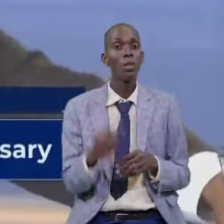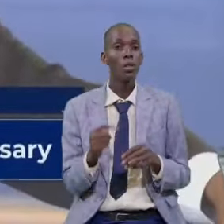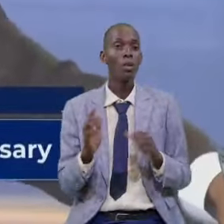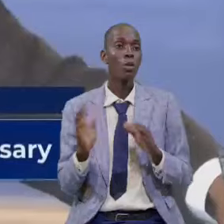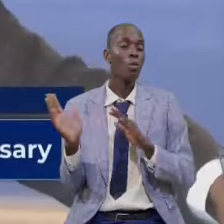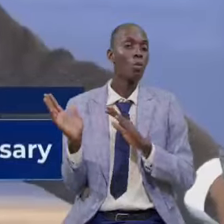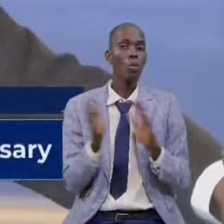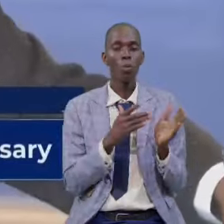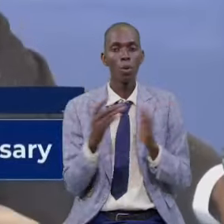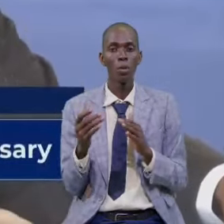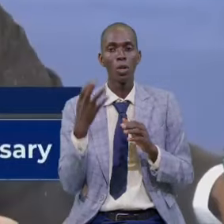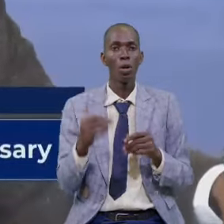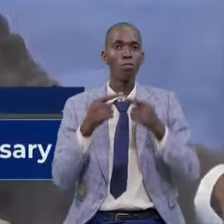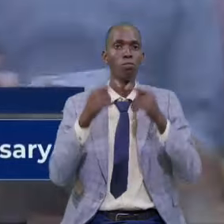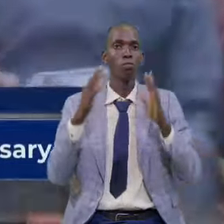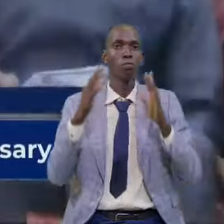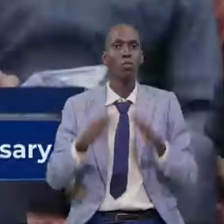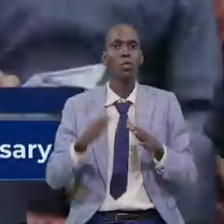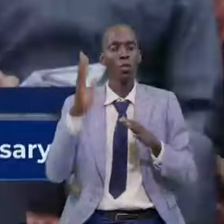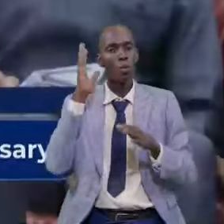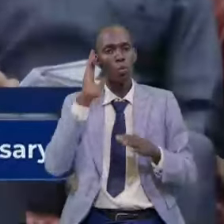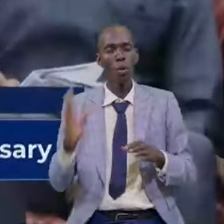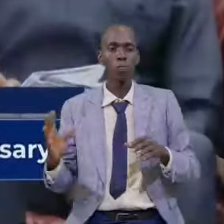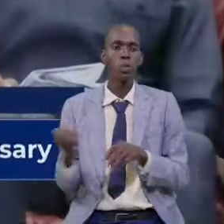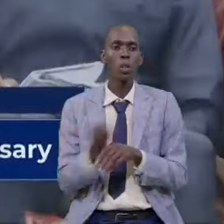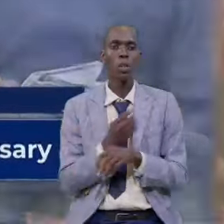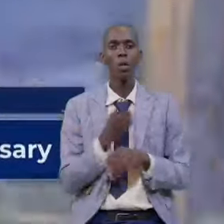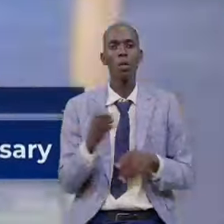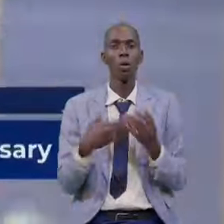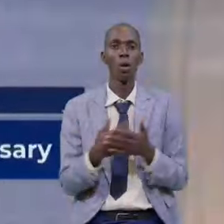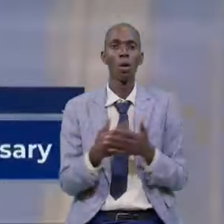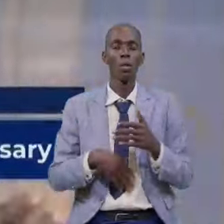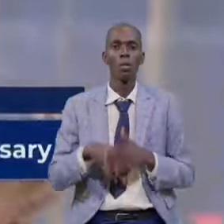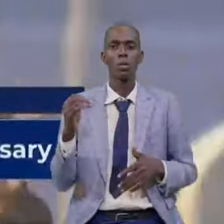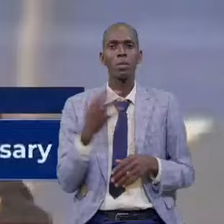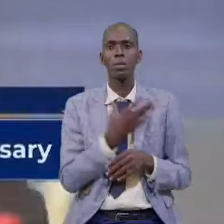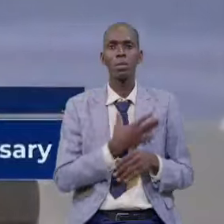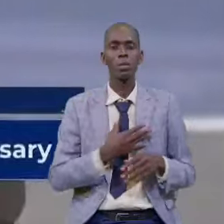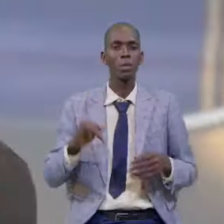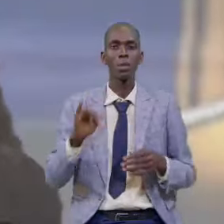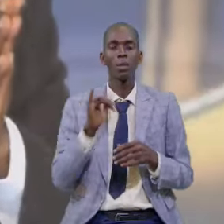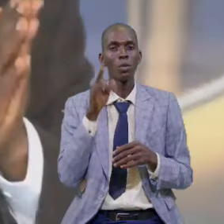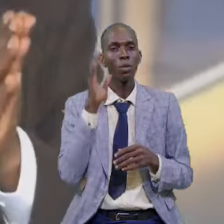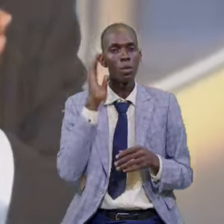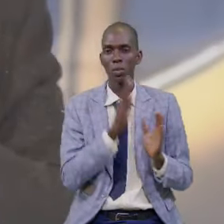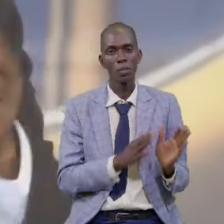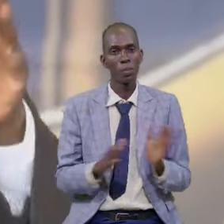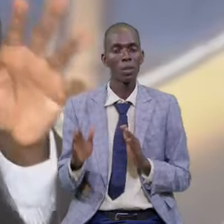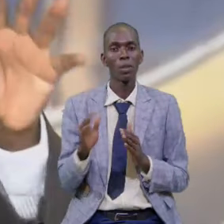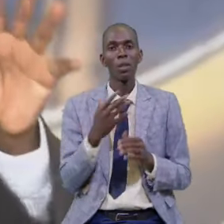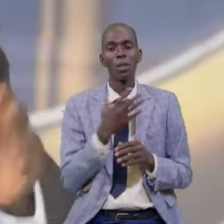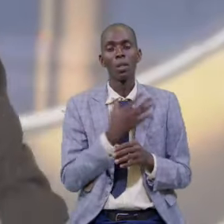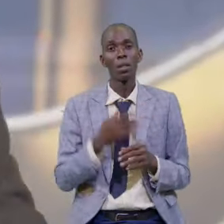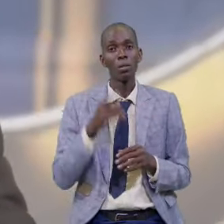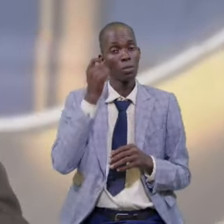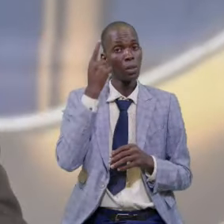will blow them out of the way. And you will get to where you want to get to. Understand, this